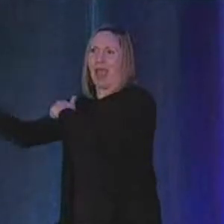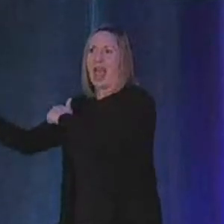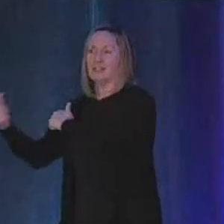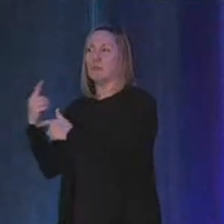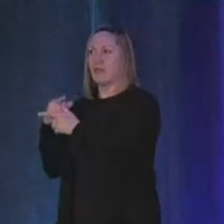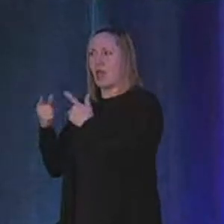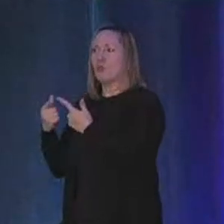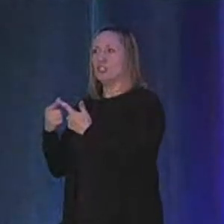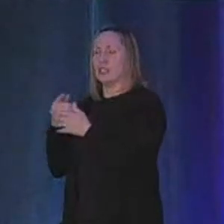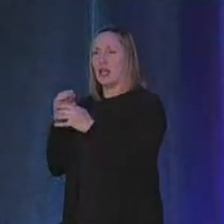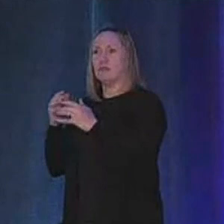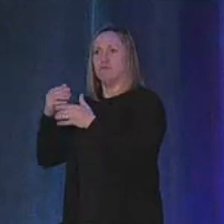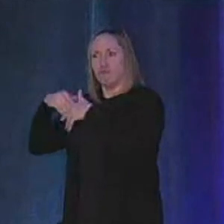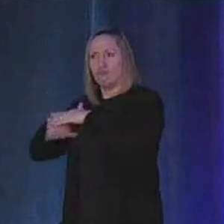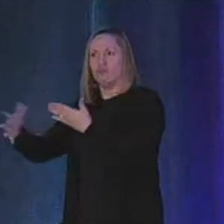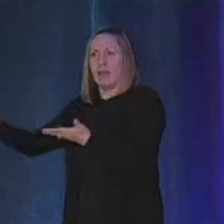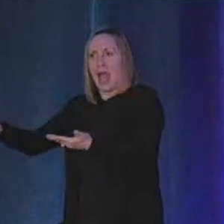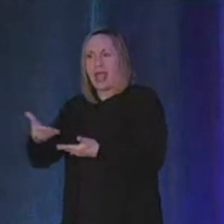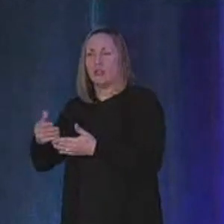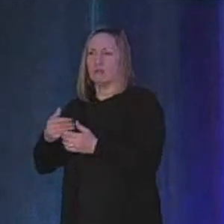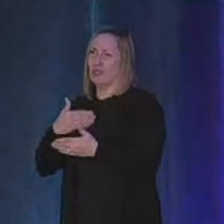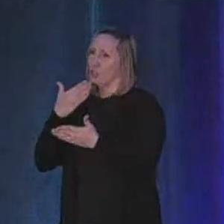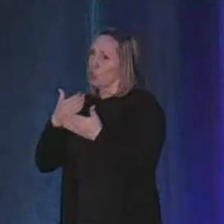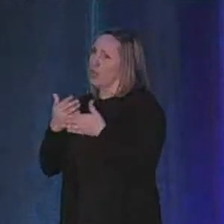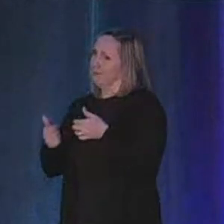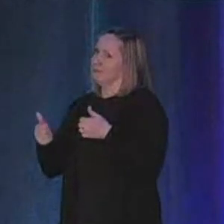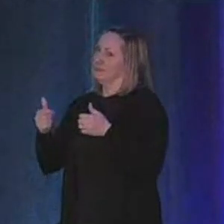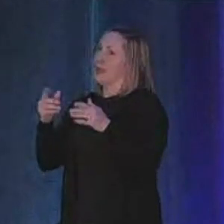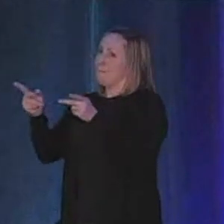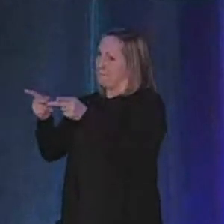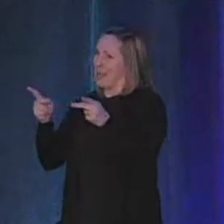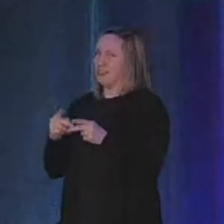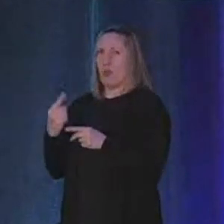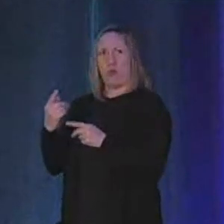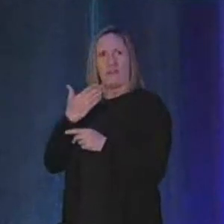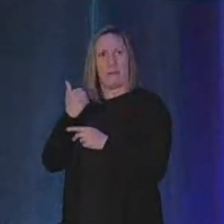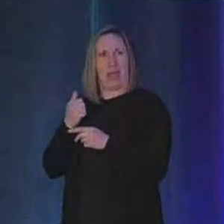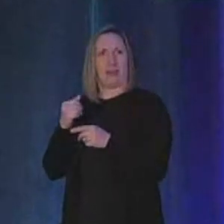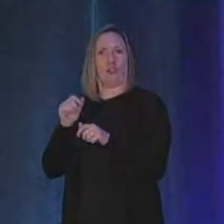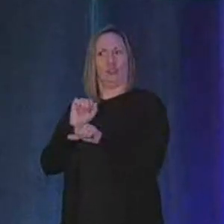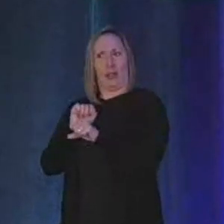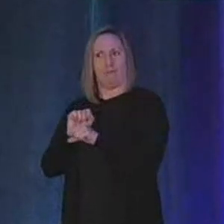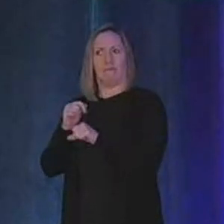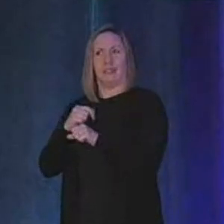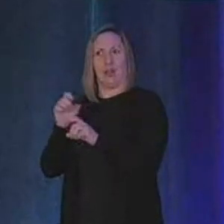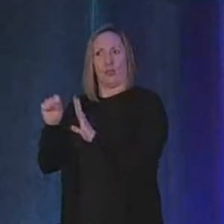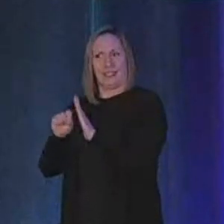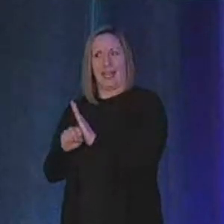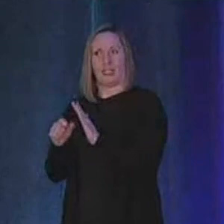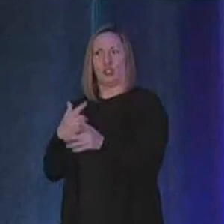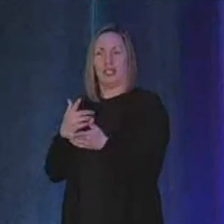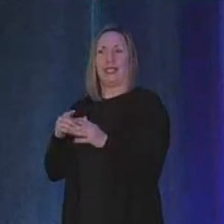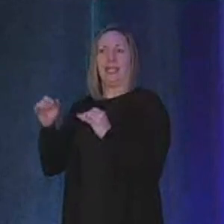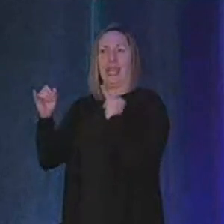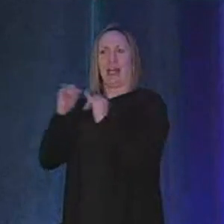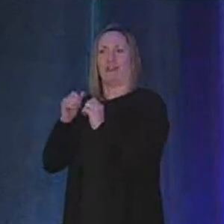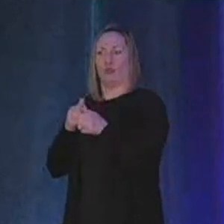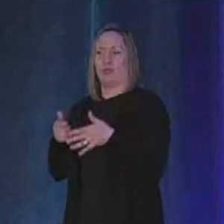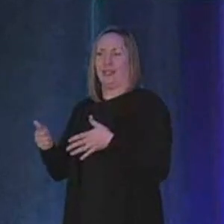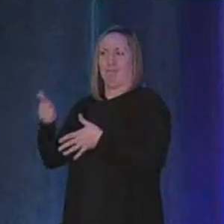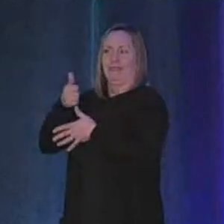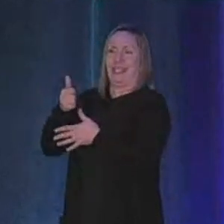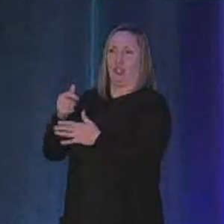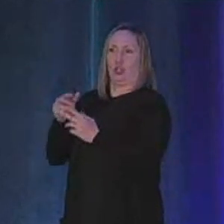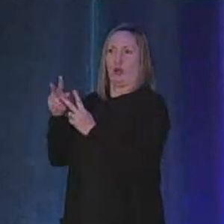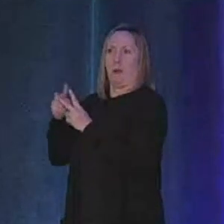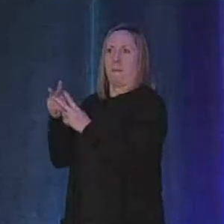places. One of the better places in our state, she went and interviewed there with a senior partner. And like one of the first